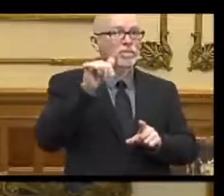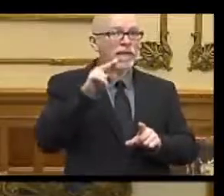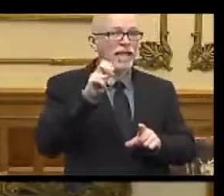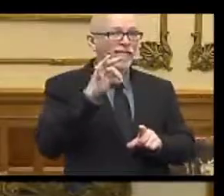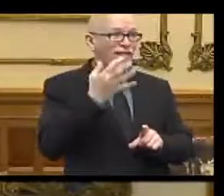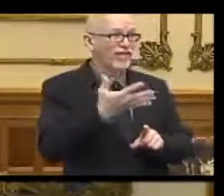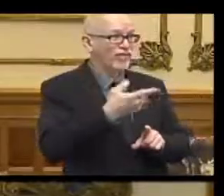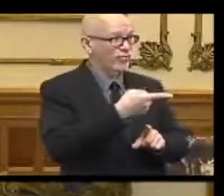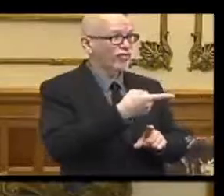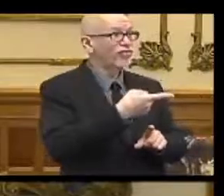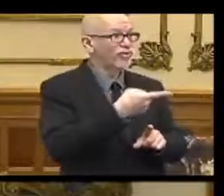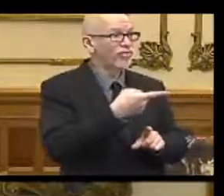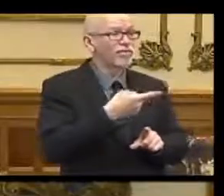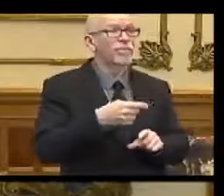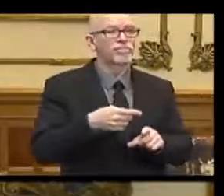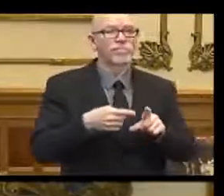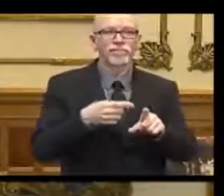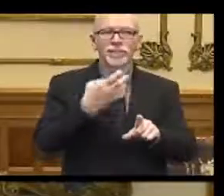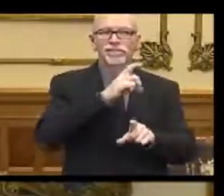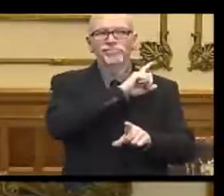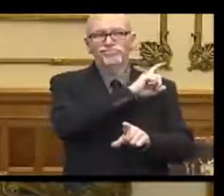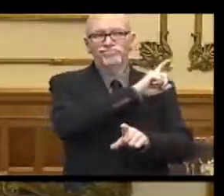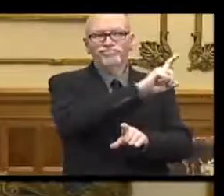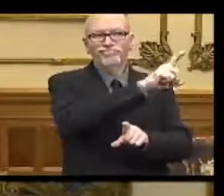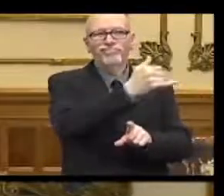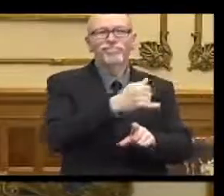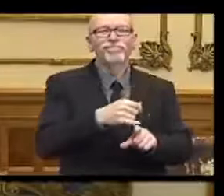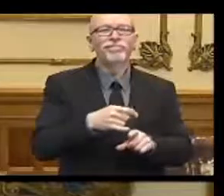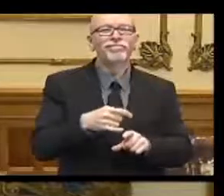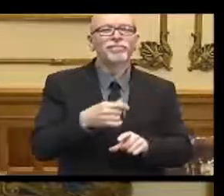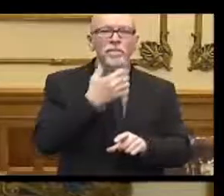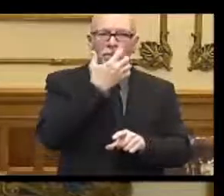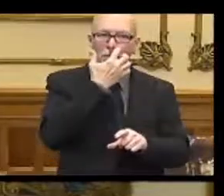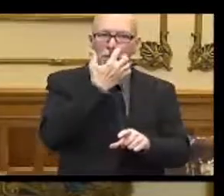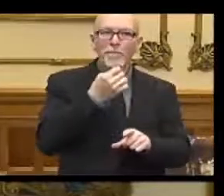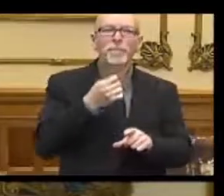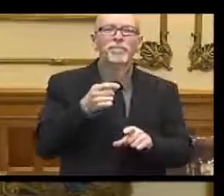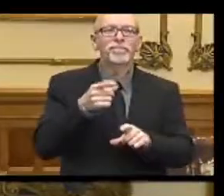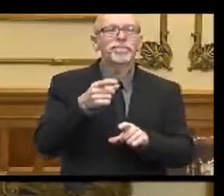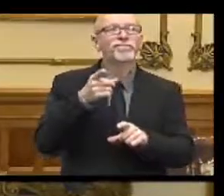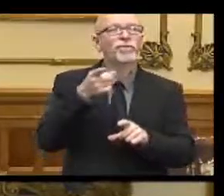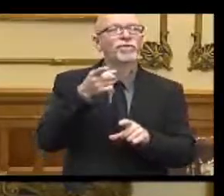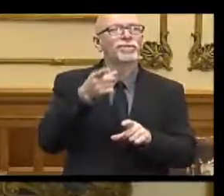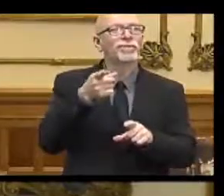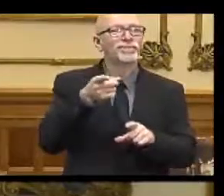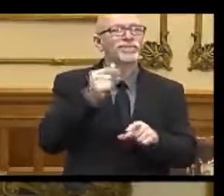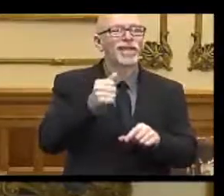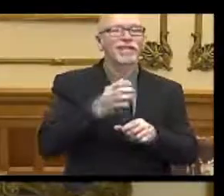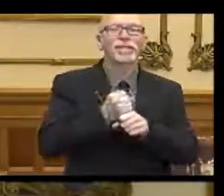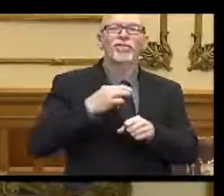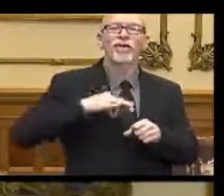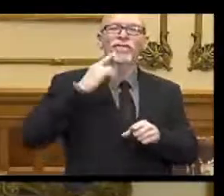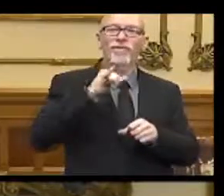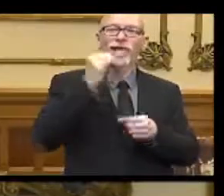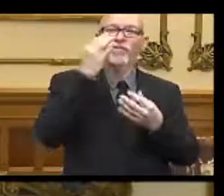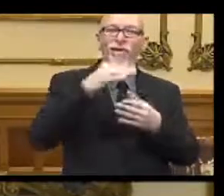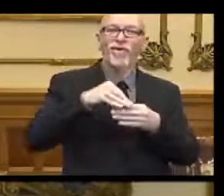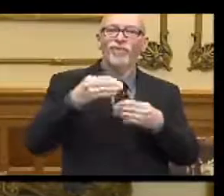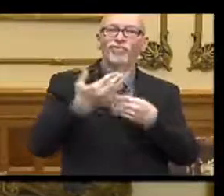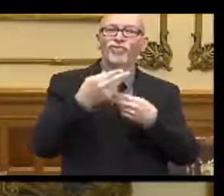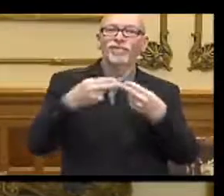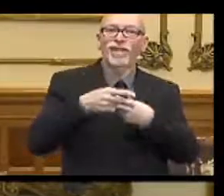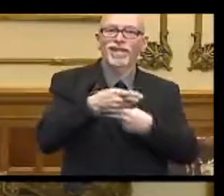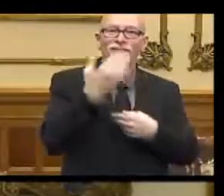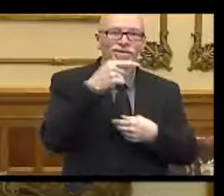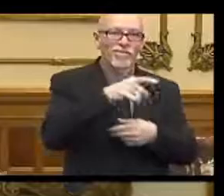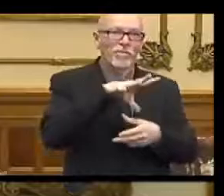there with you. He's making his way up. Steve, you can take a little credit for that information that's incorporated into the slideshow.